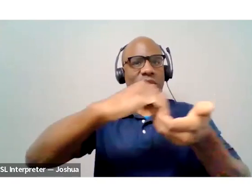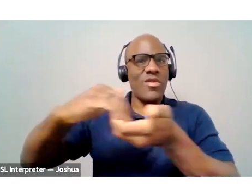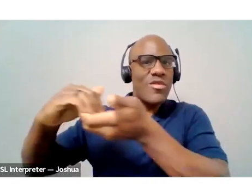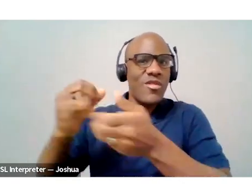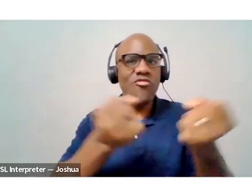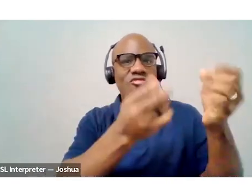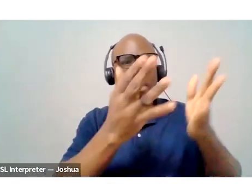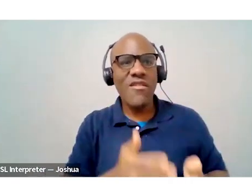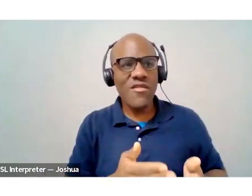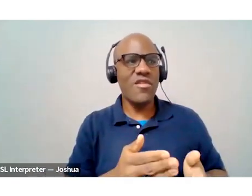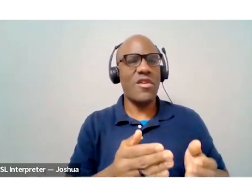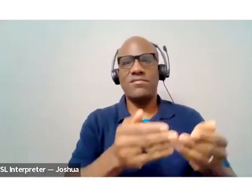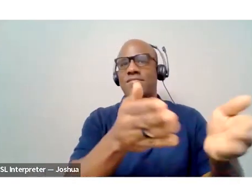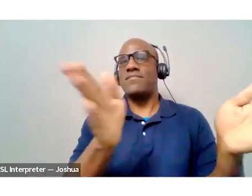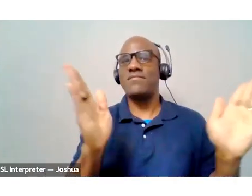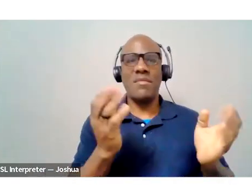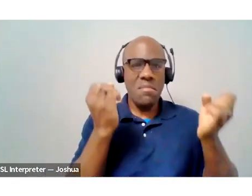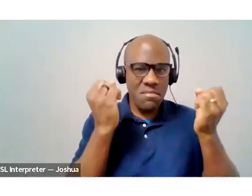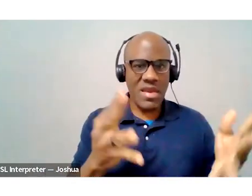assumptions around, or